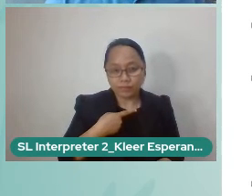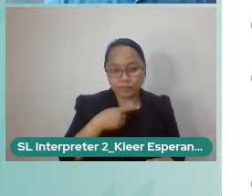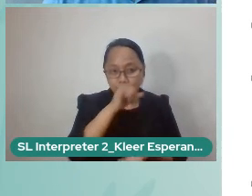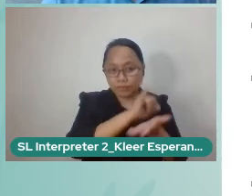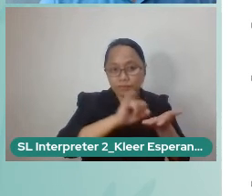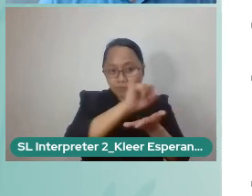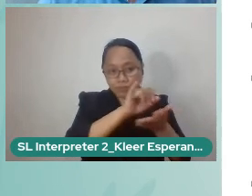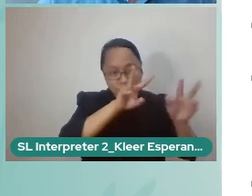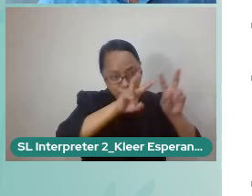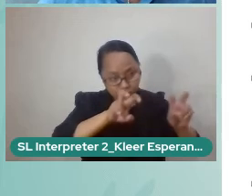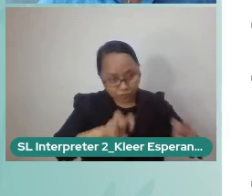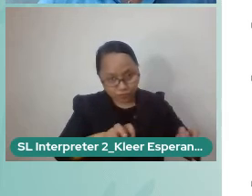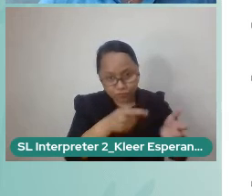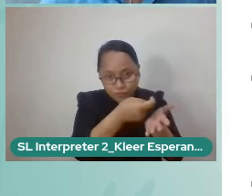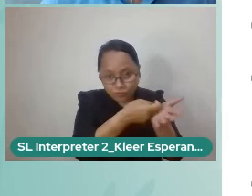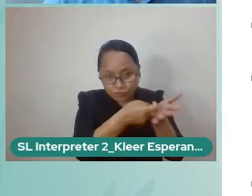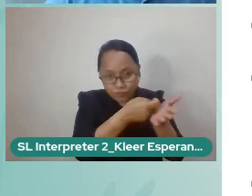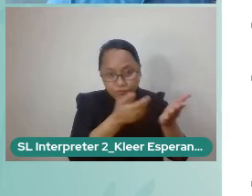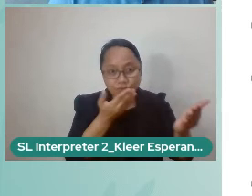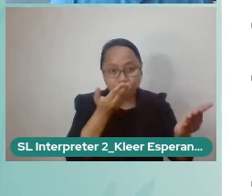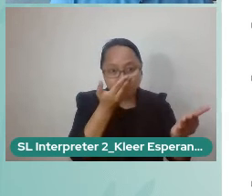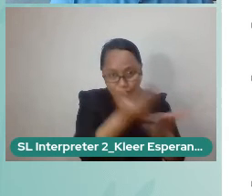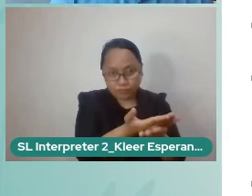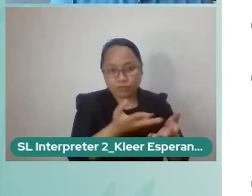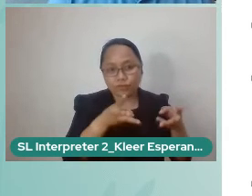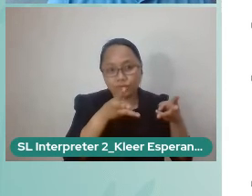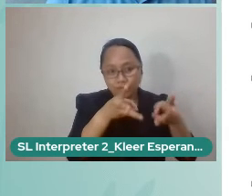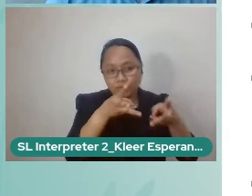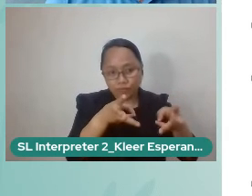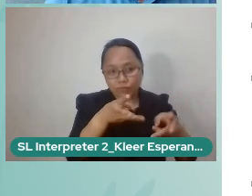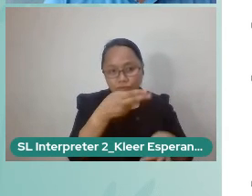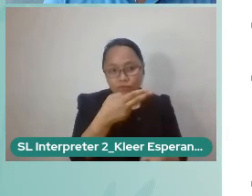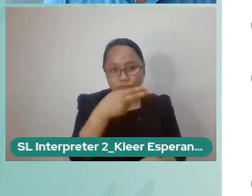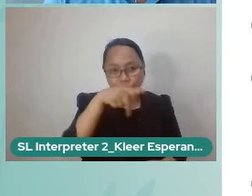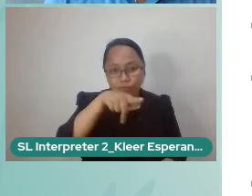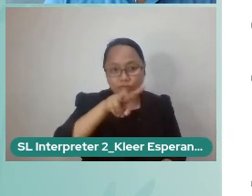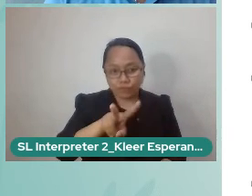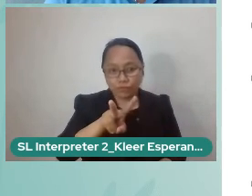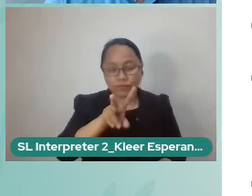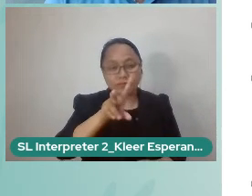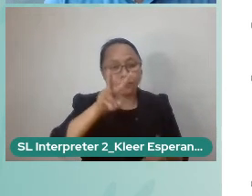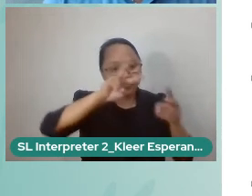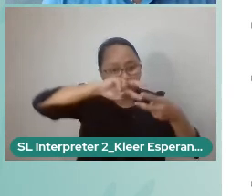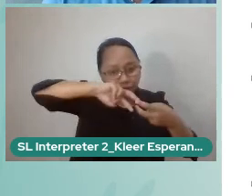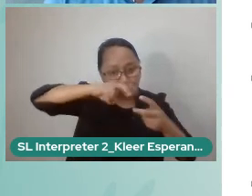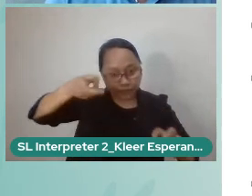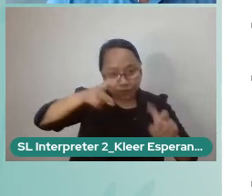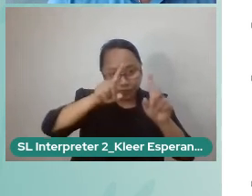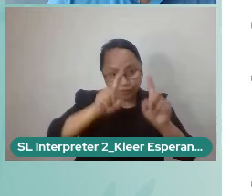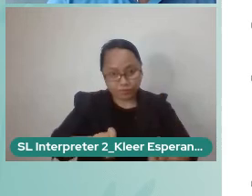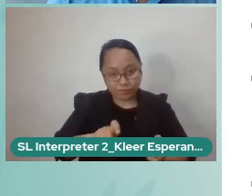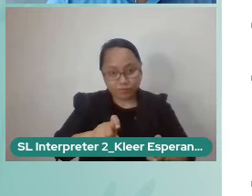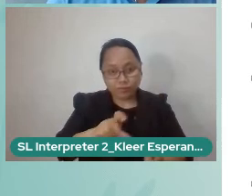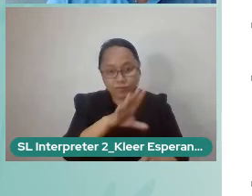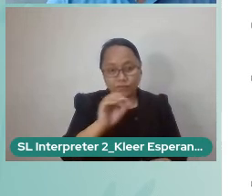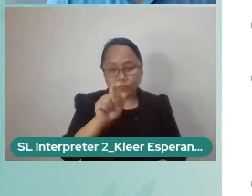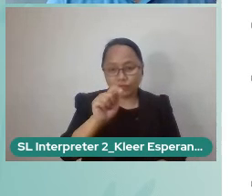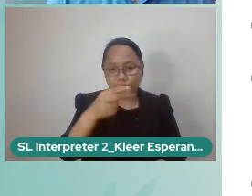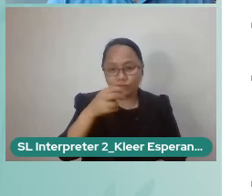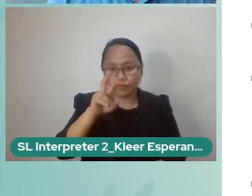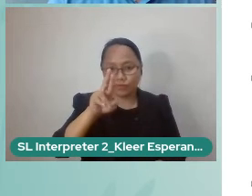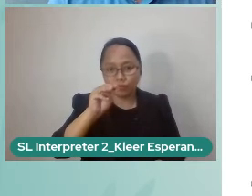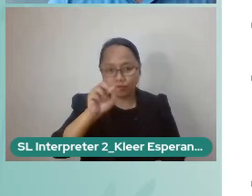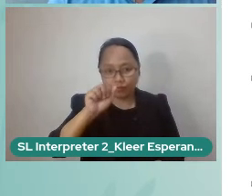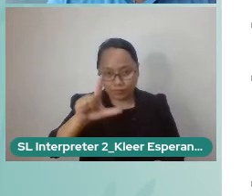tests and thermal ablation. And we're going to expand the HPV vaccination, hopefully